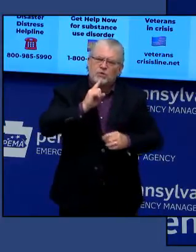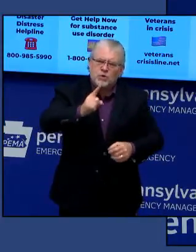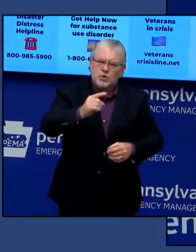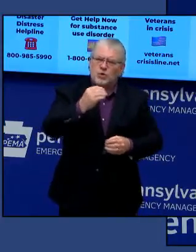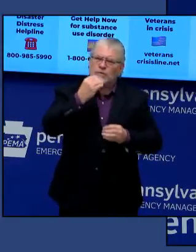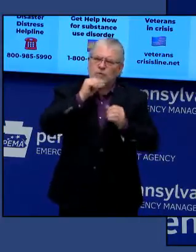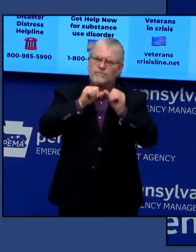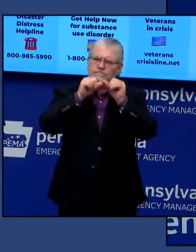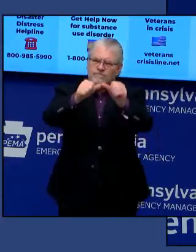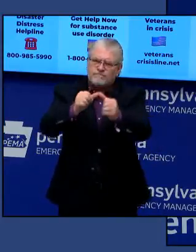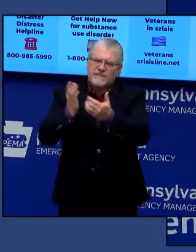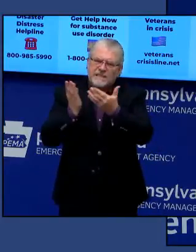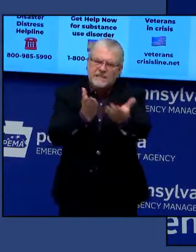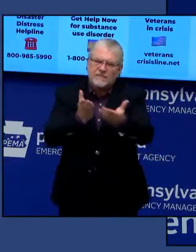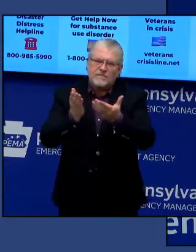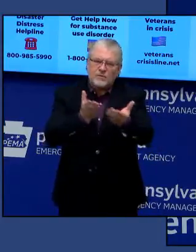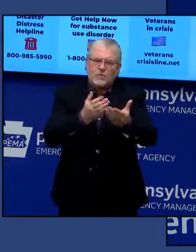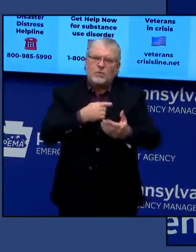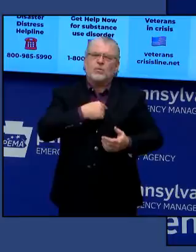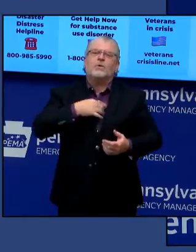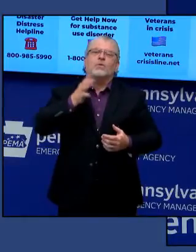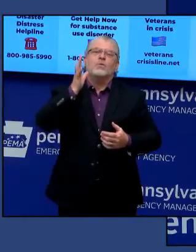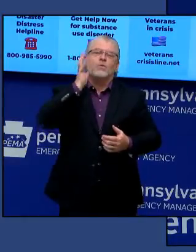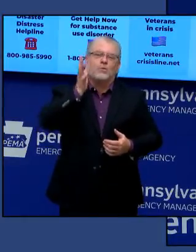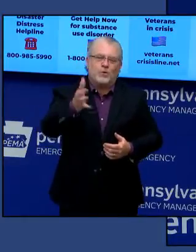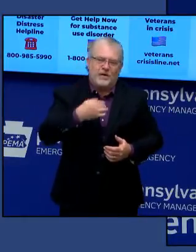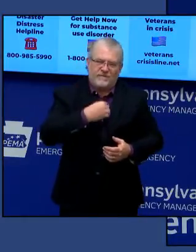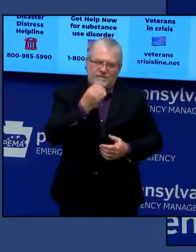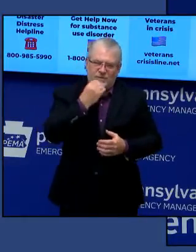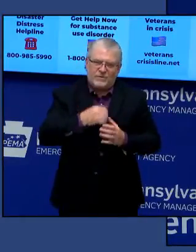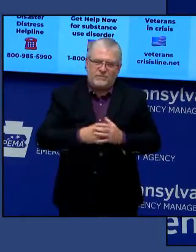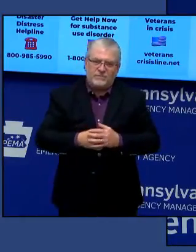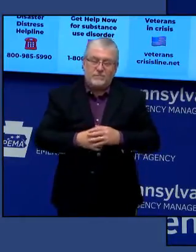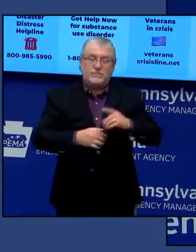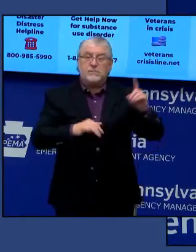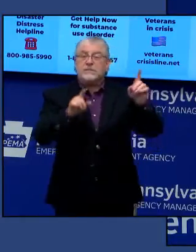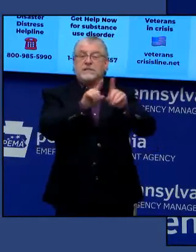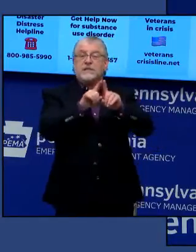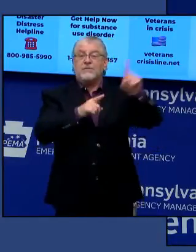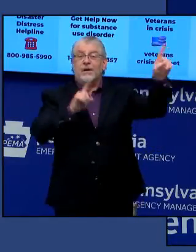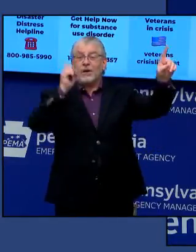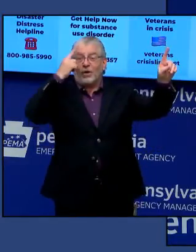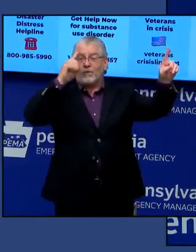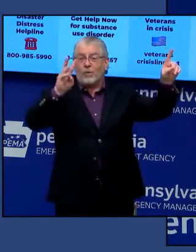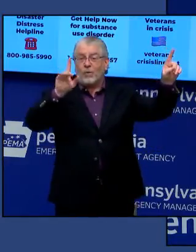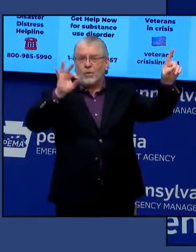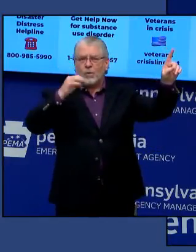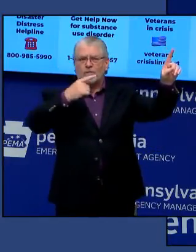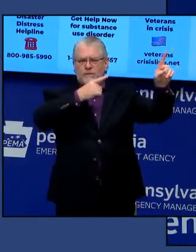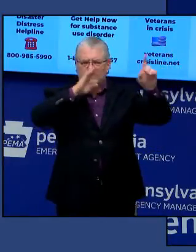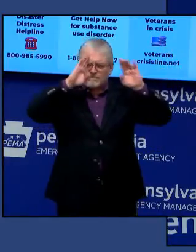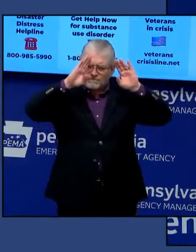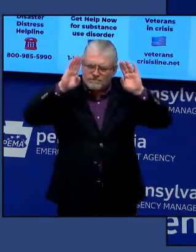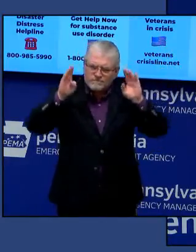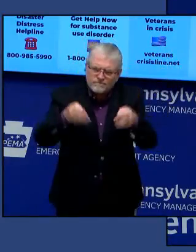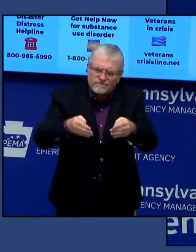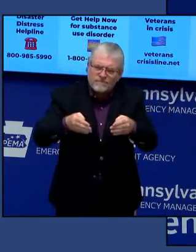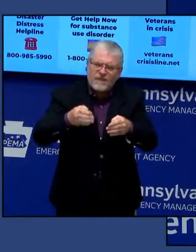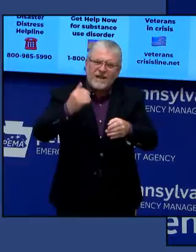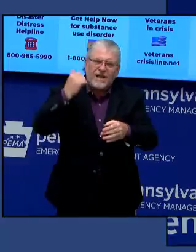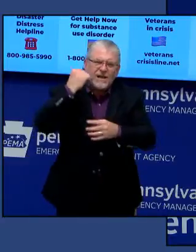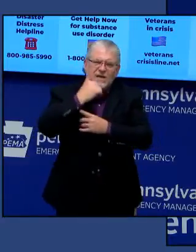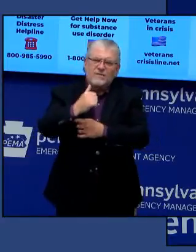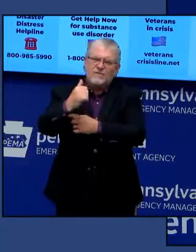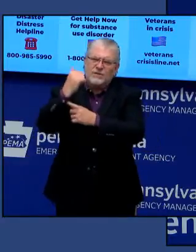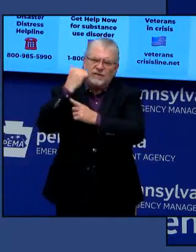point out this is a particular concern of Governor Wolf. He asks us every day at our senior staff meetings about the food supply chain